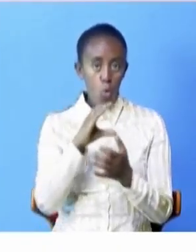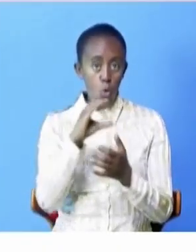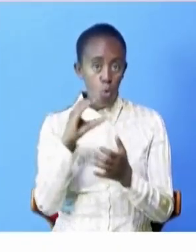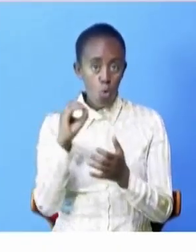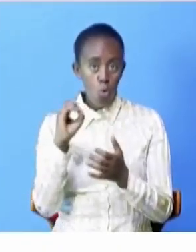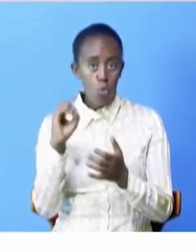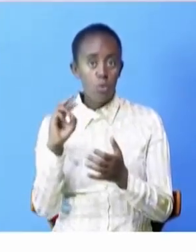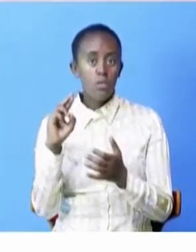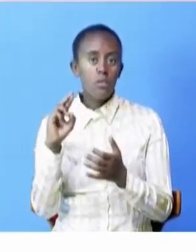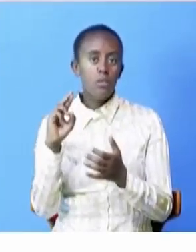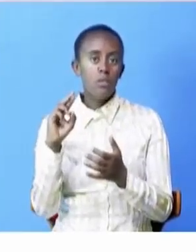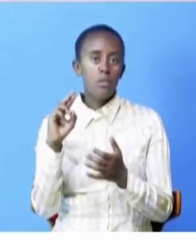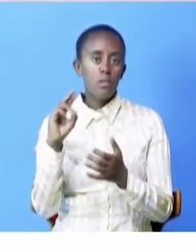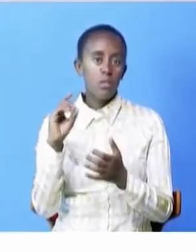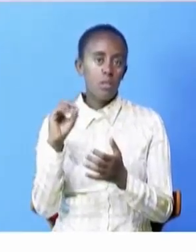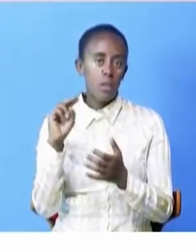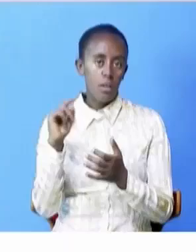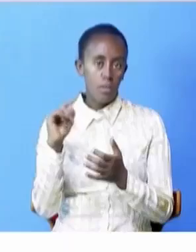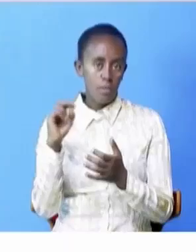conjunctions.